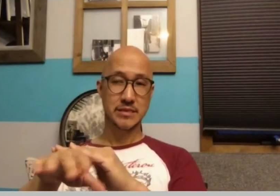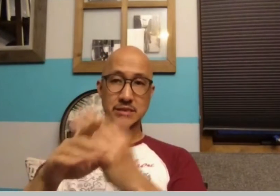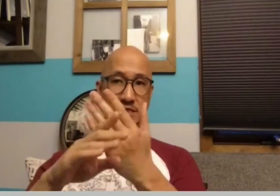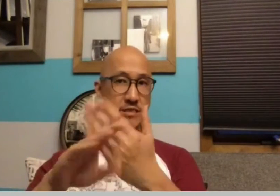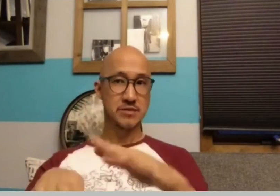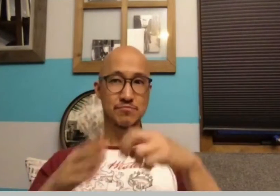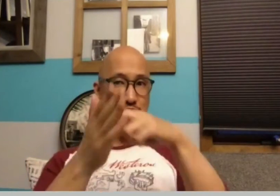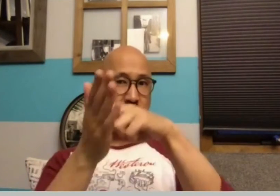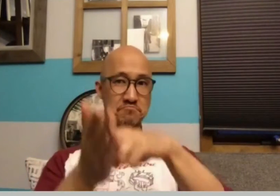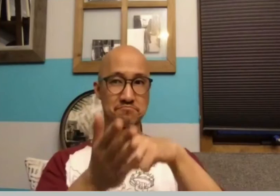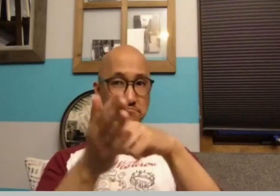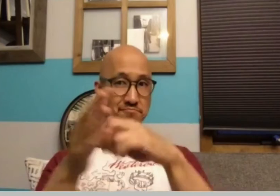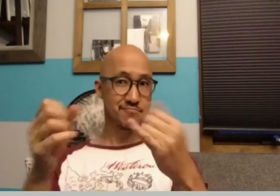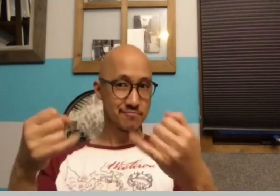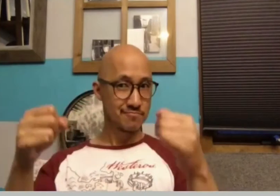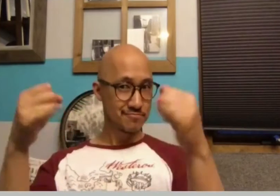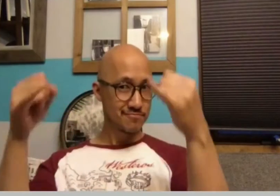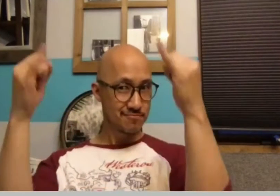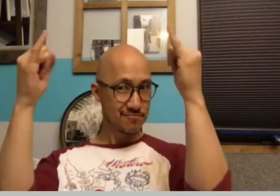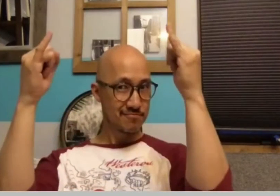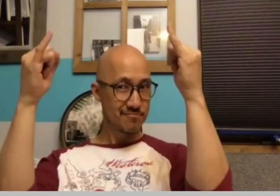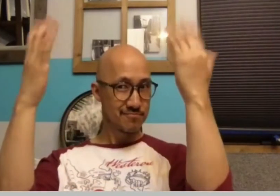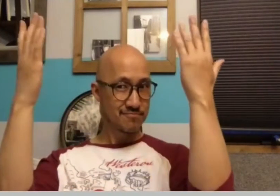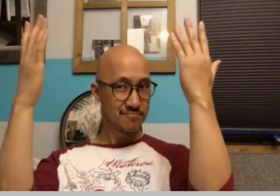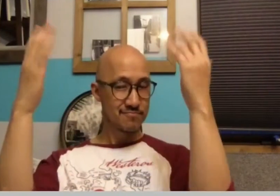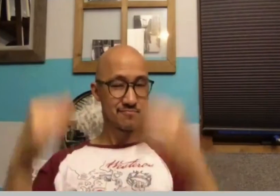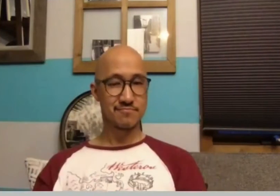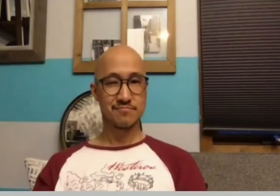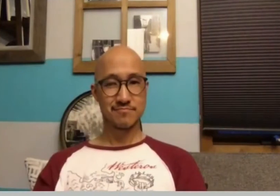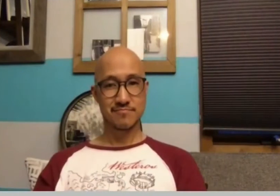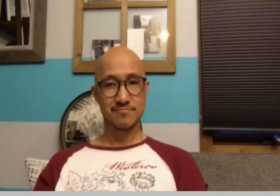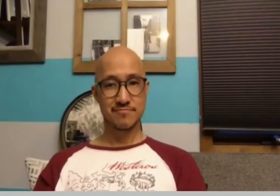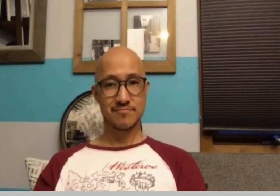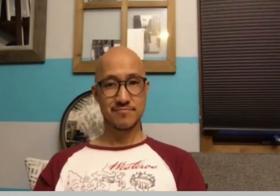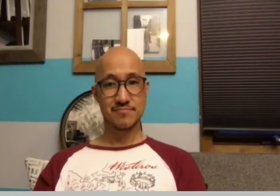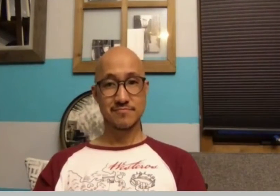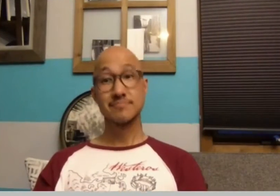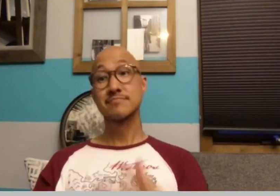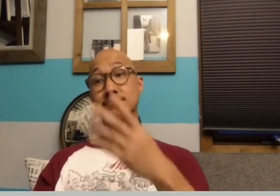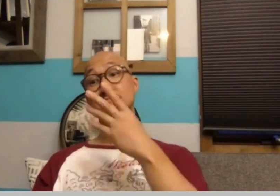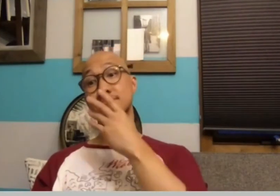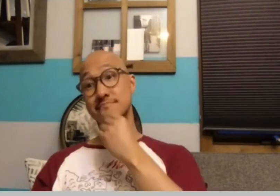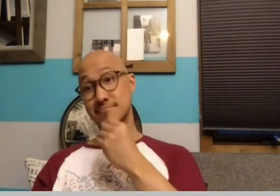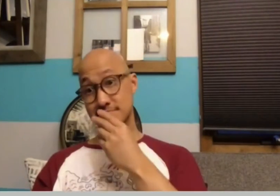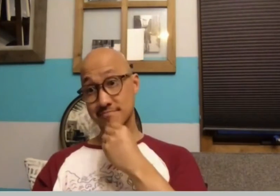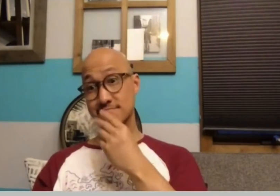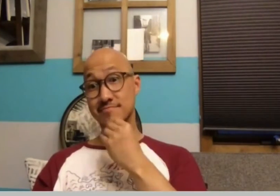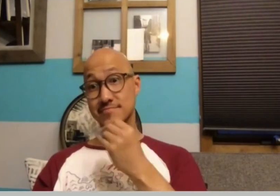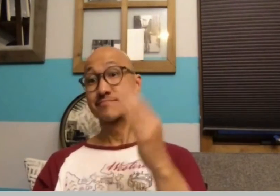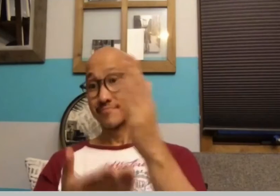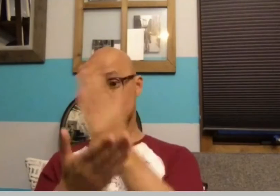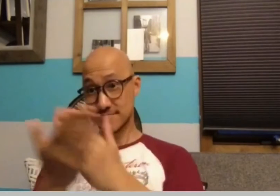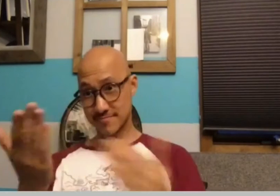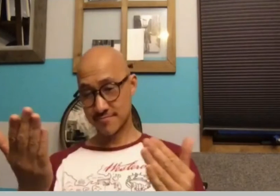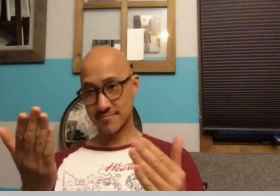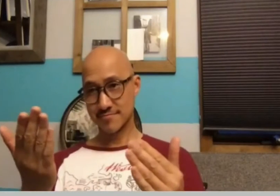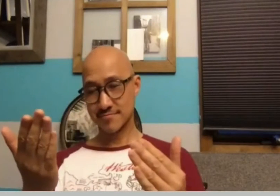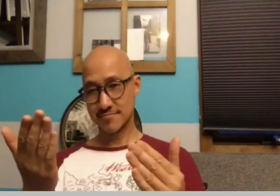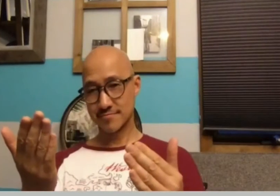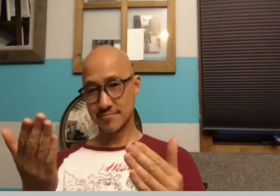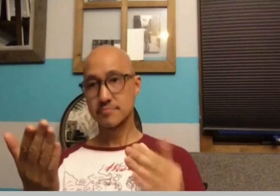So Israel worshiped God and Baal. they would